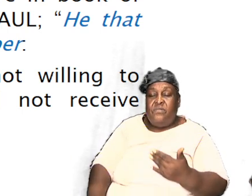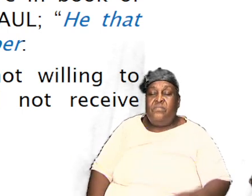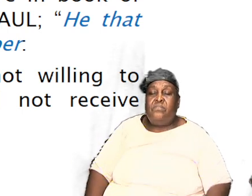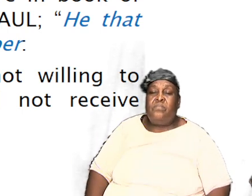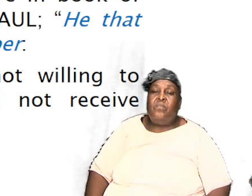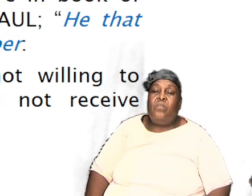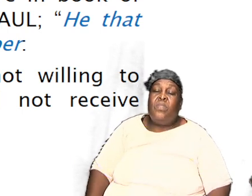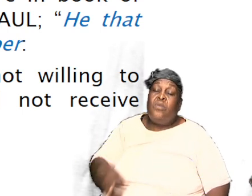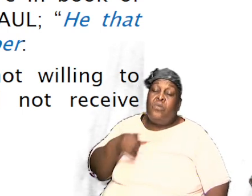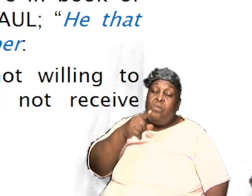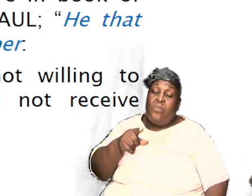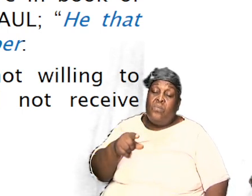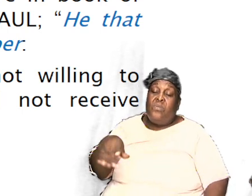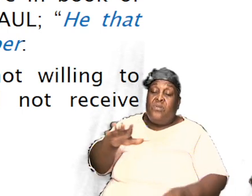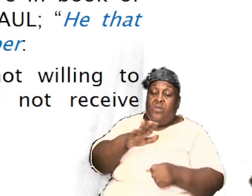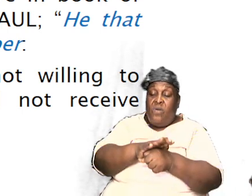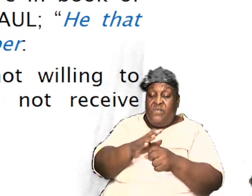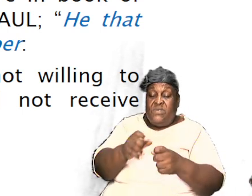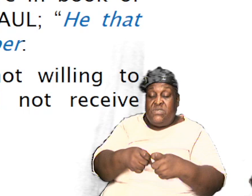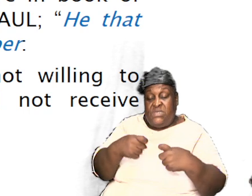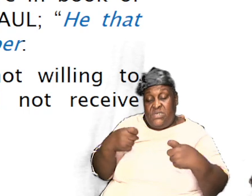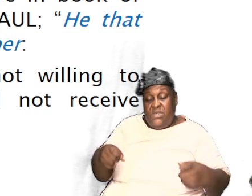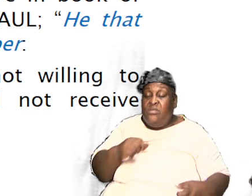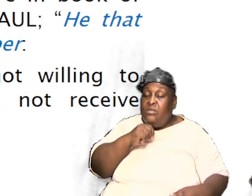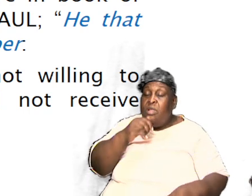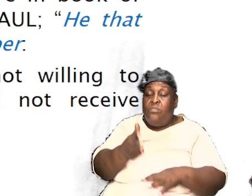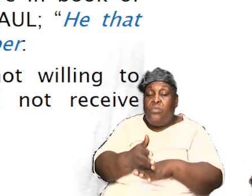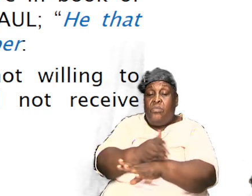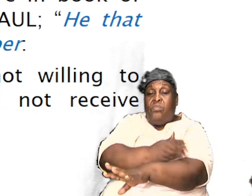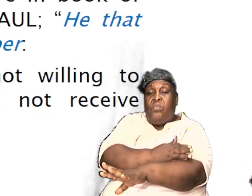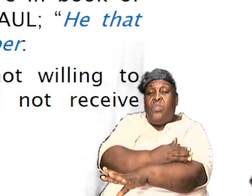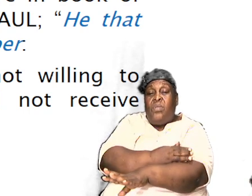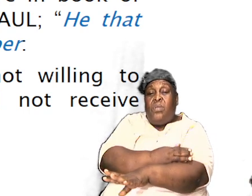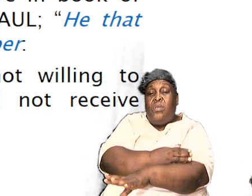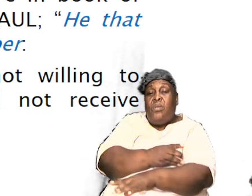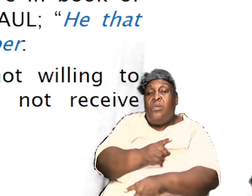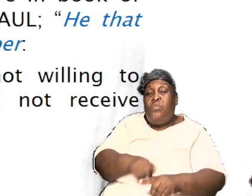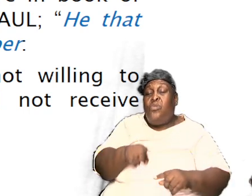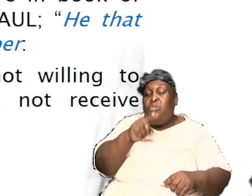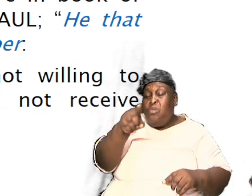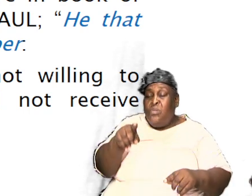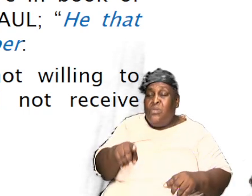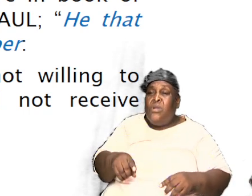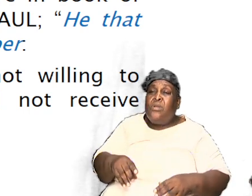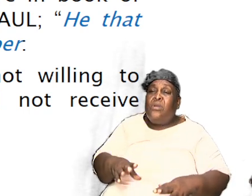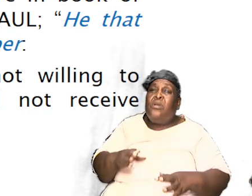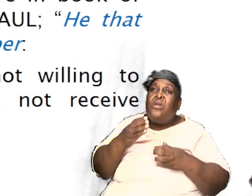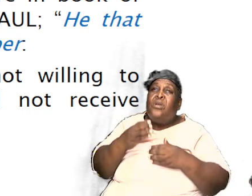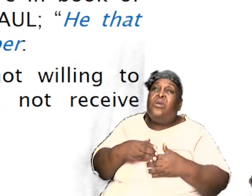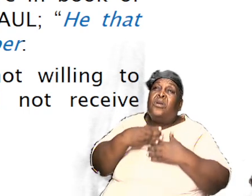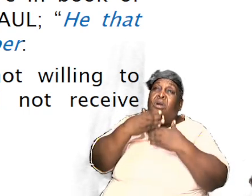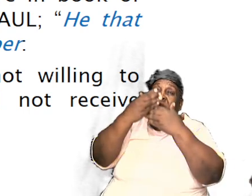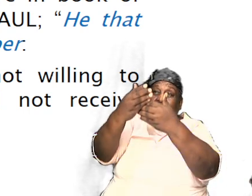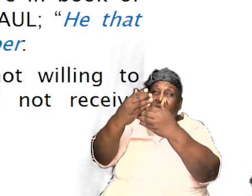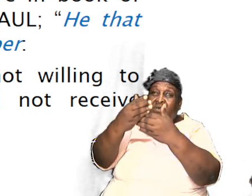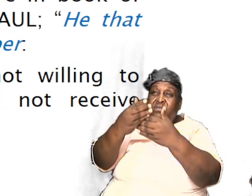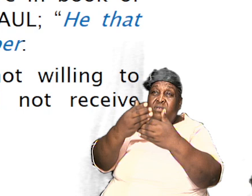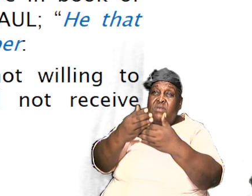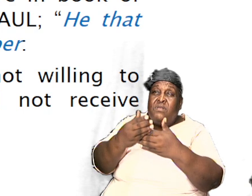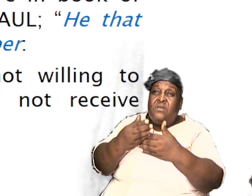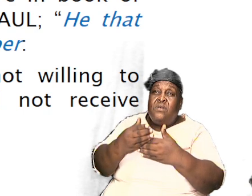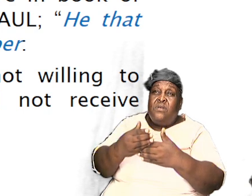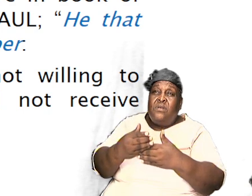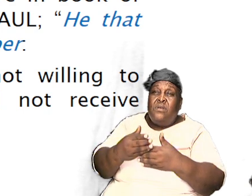He that covereth his sin will not prosper, but he that repenteth and forsaketh them